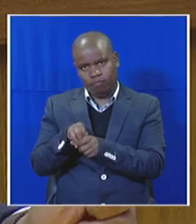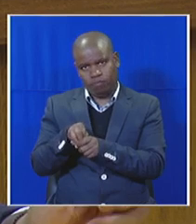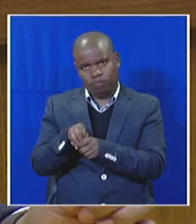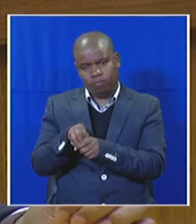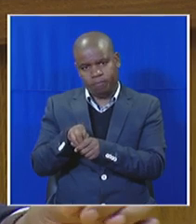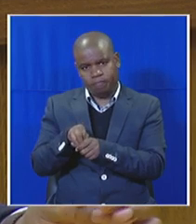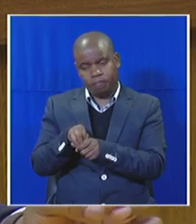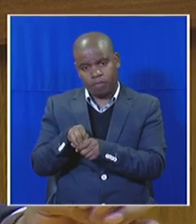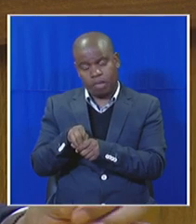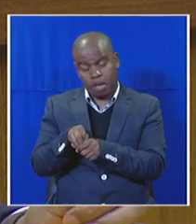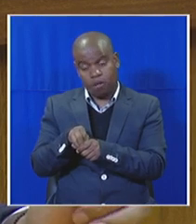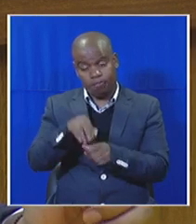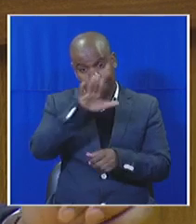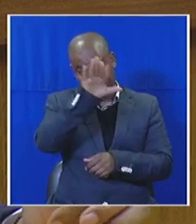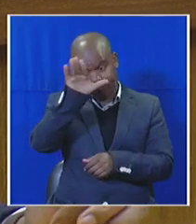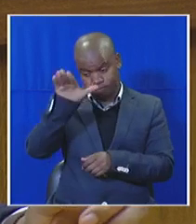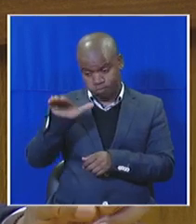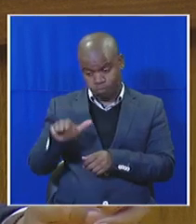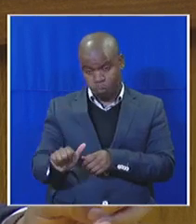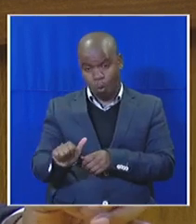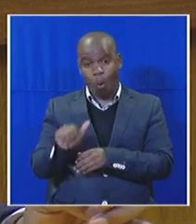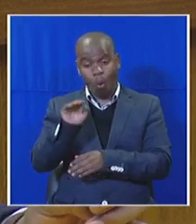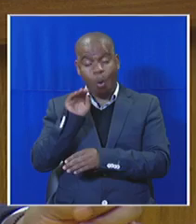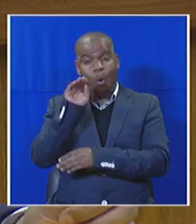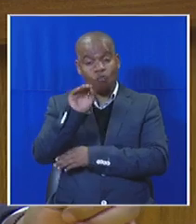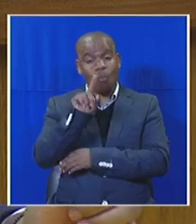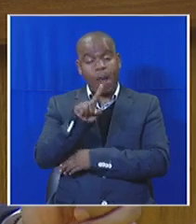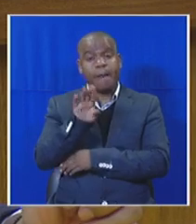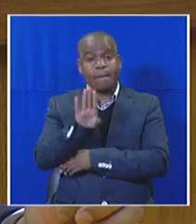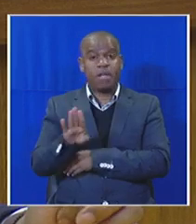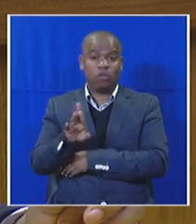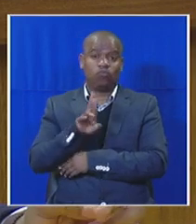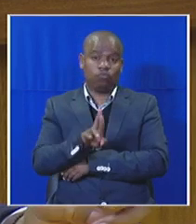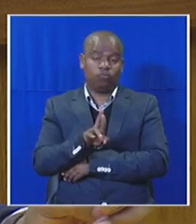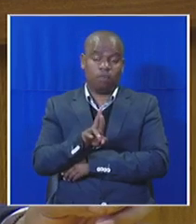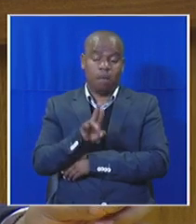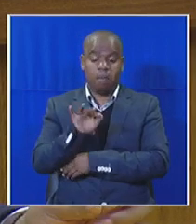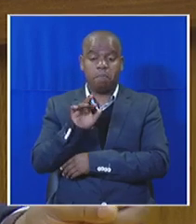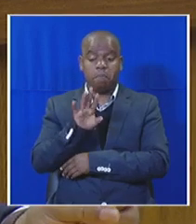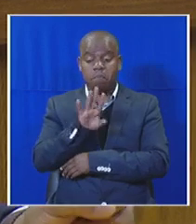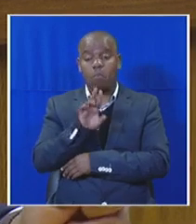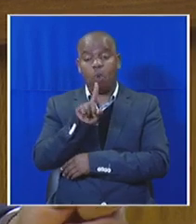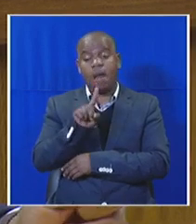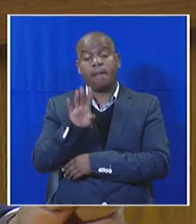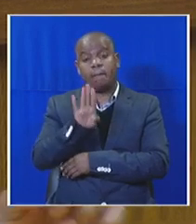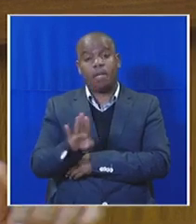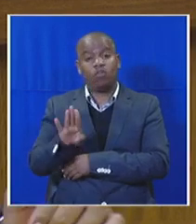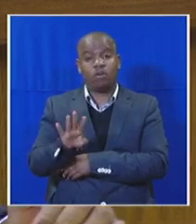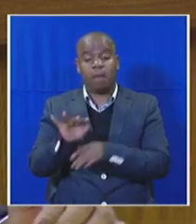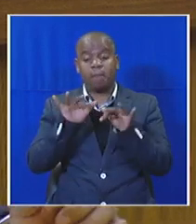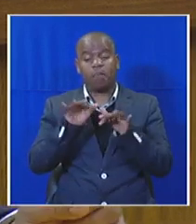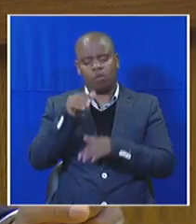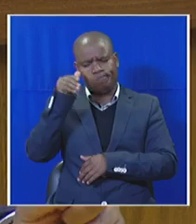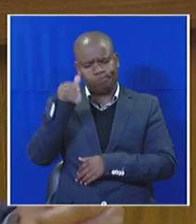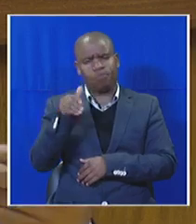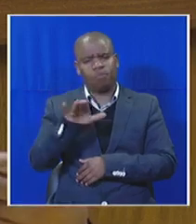has a population of over 1 billion people, is not represented. We believe is unfair, and therefore we